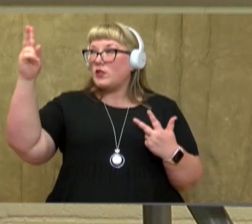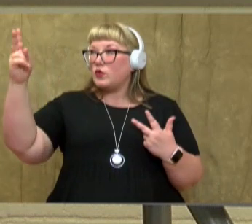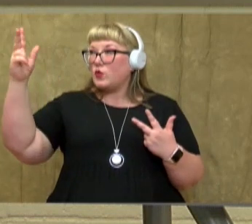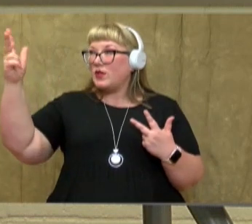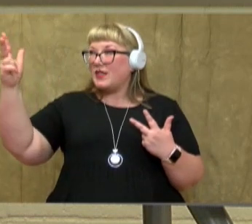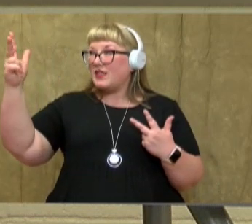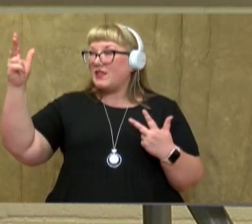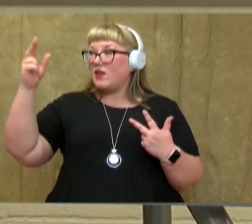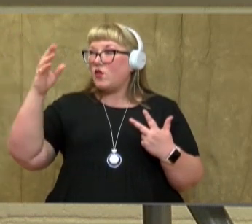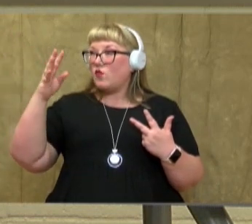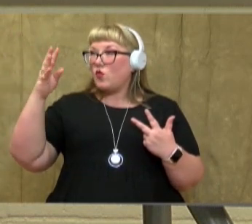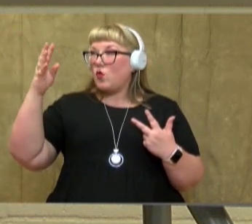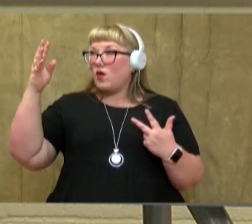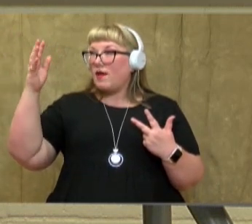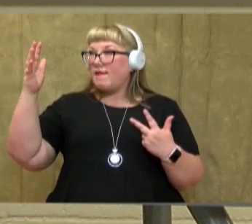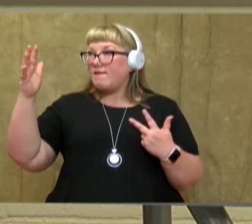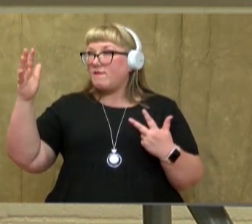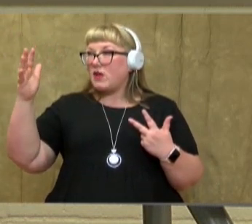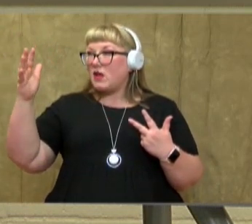four,